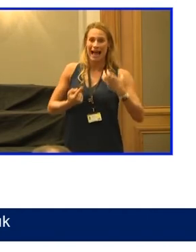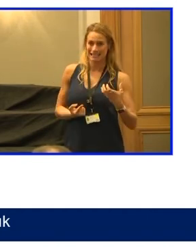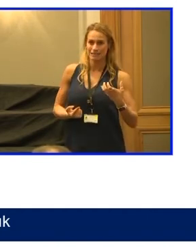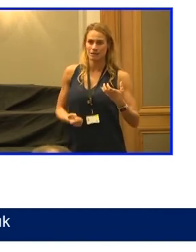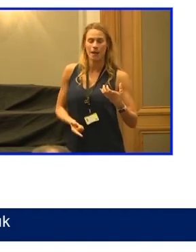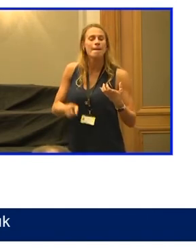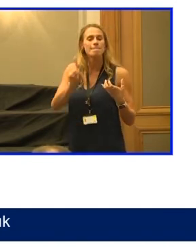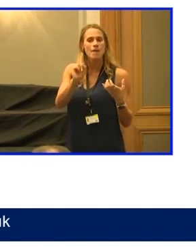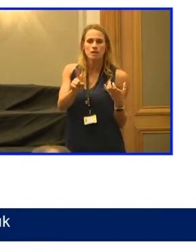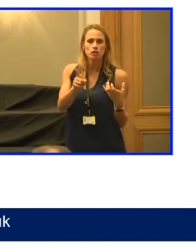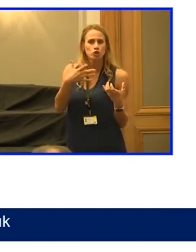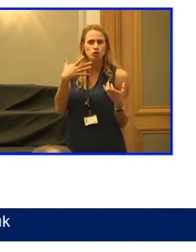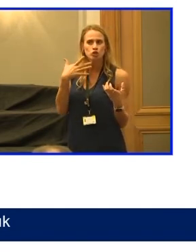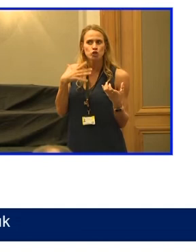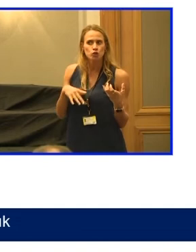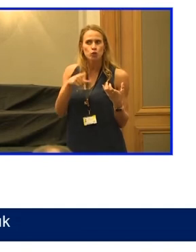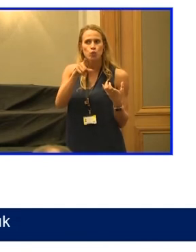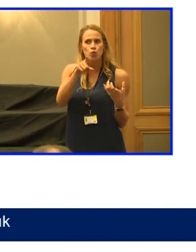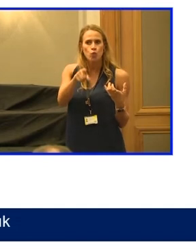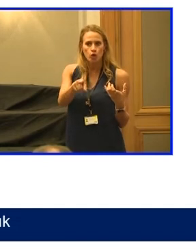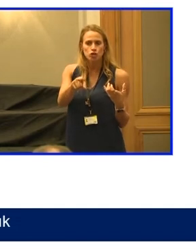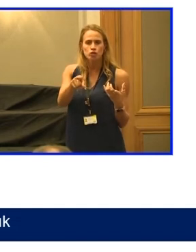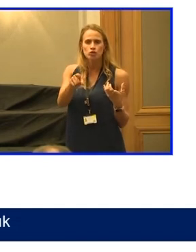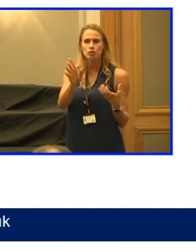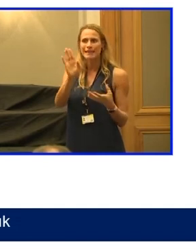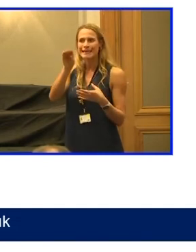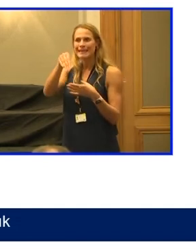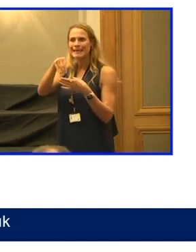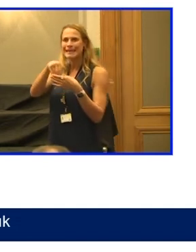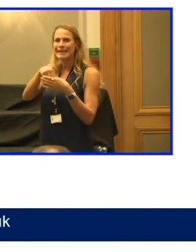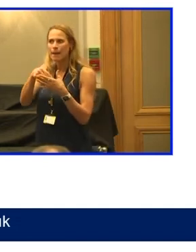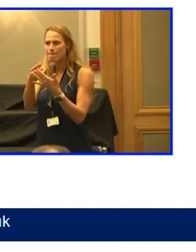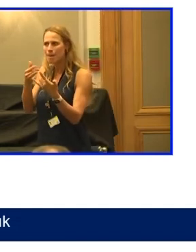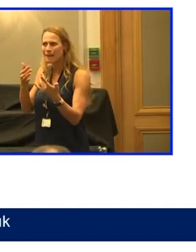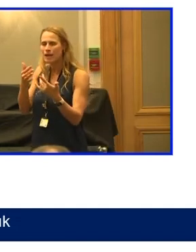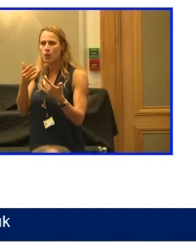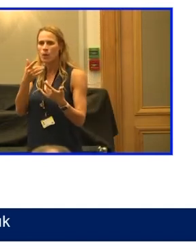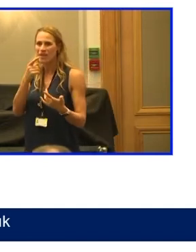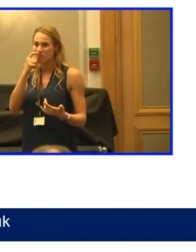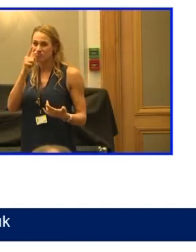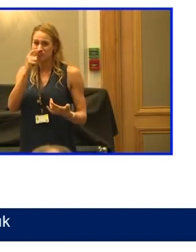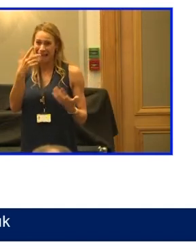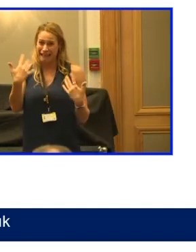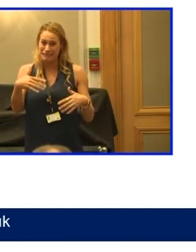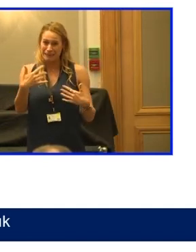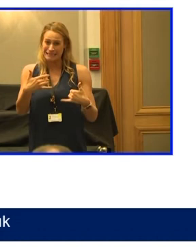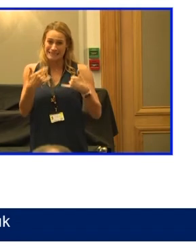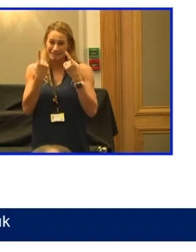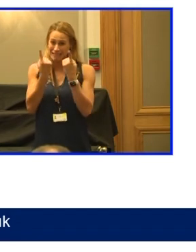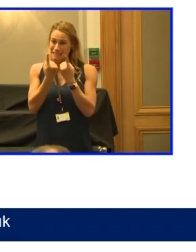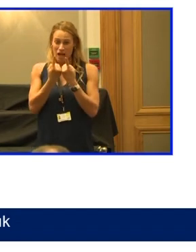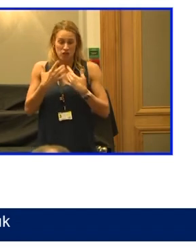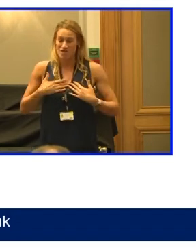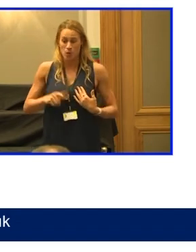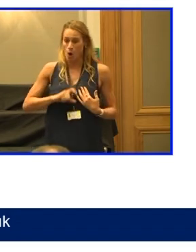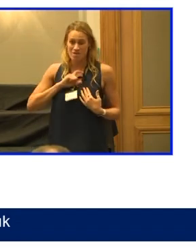be in a public environment with a very fantastically shiny, expensive device in front of us? I don't know about you, but I don't feel that